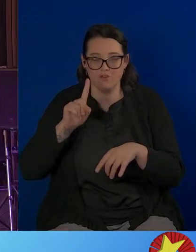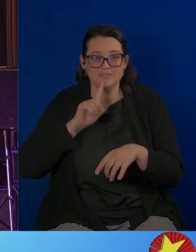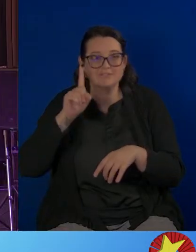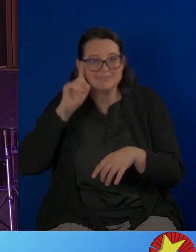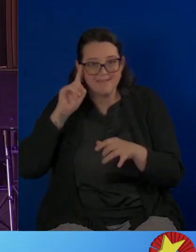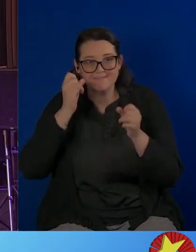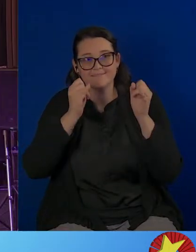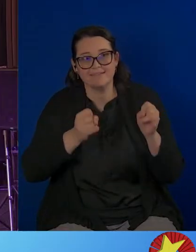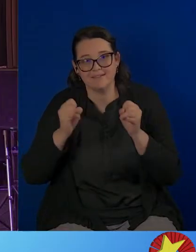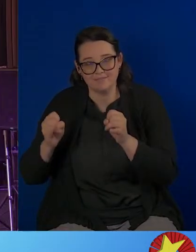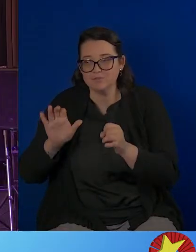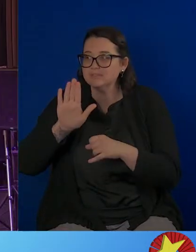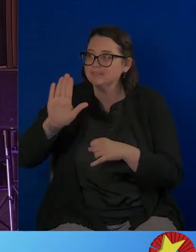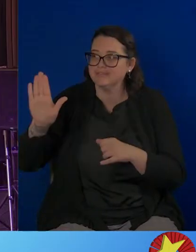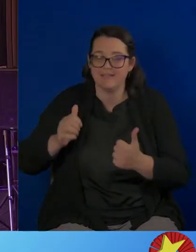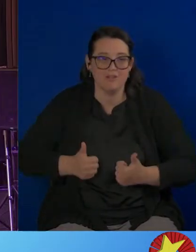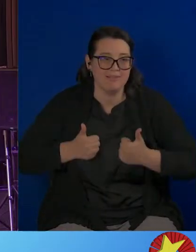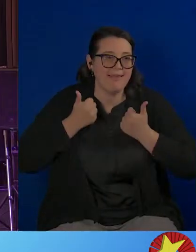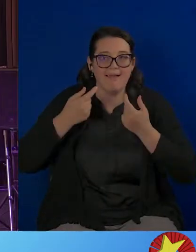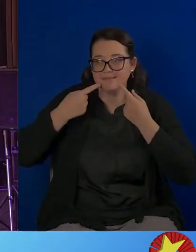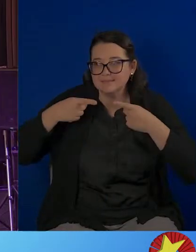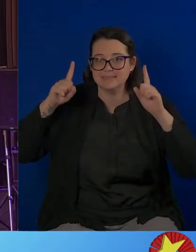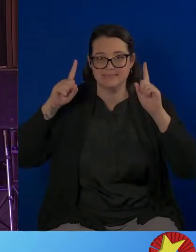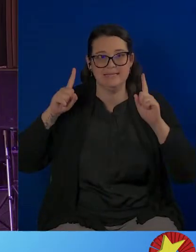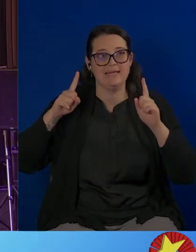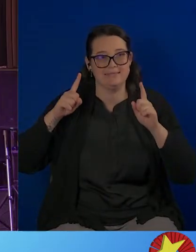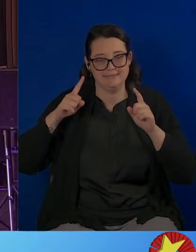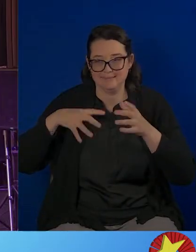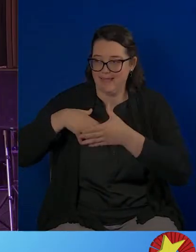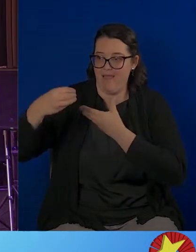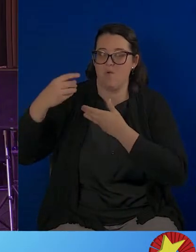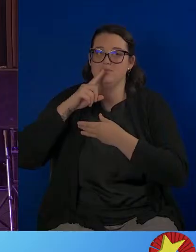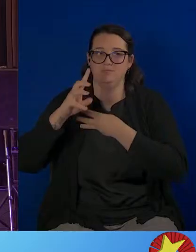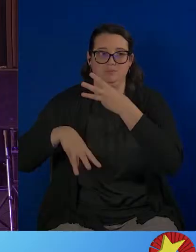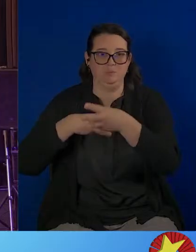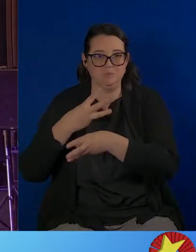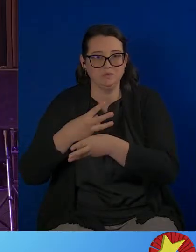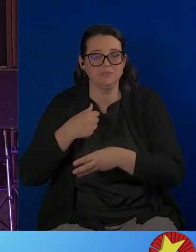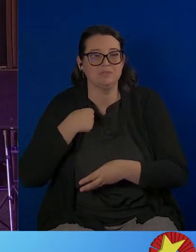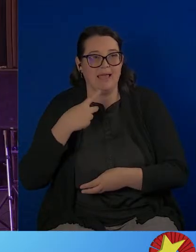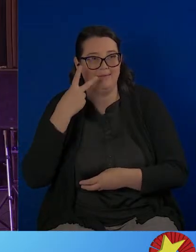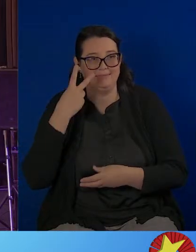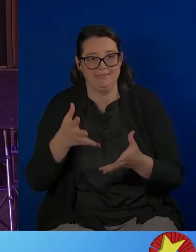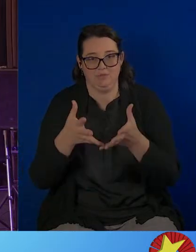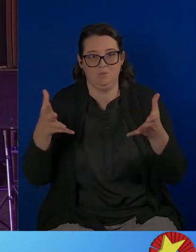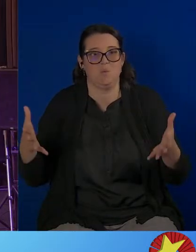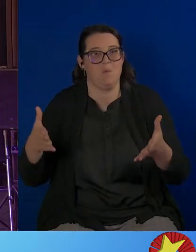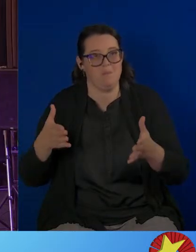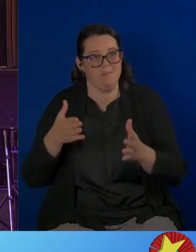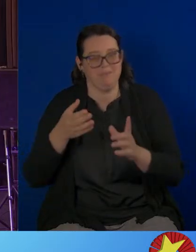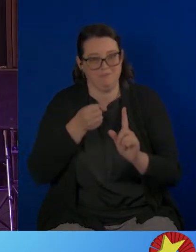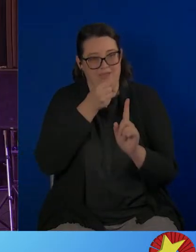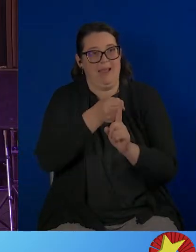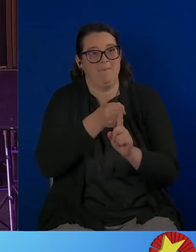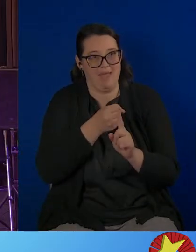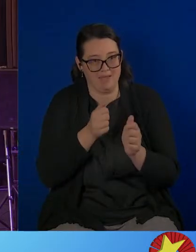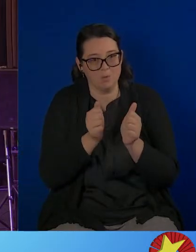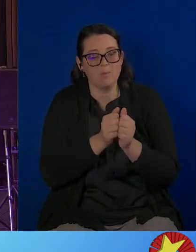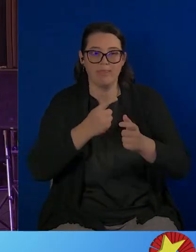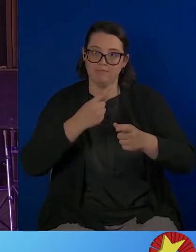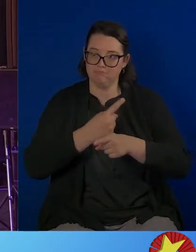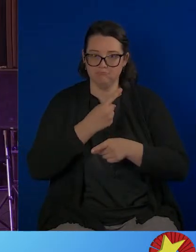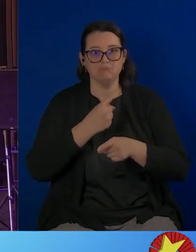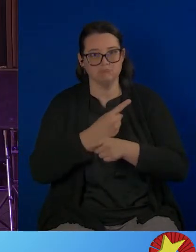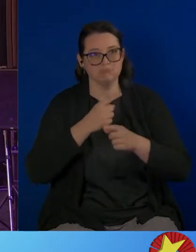their successes out in the greater society. I've seen a huge difference when they are properly educated and prepared for